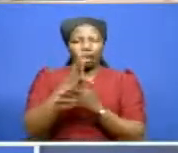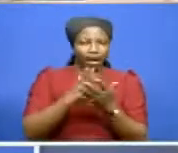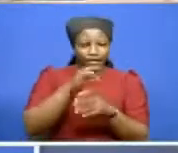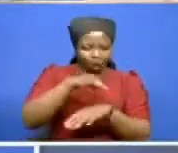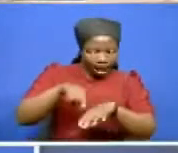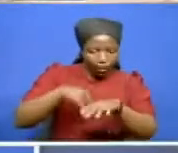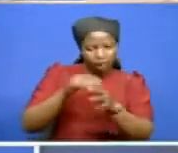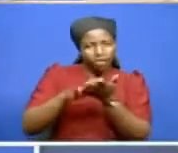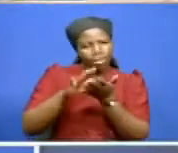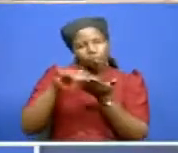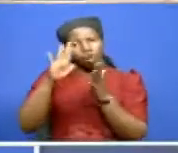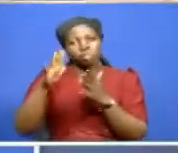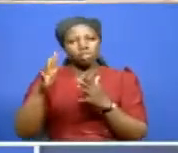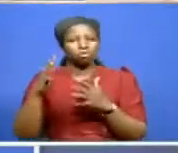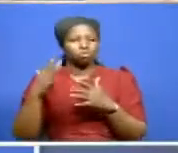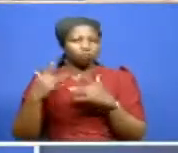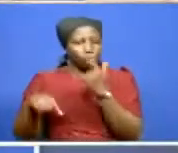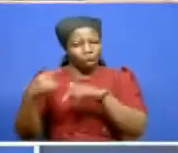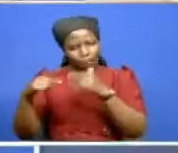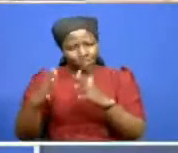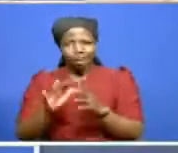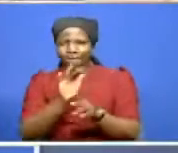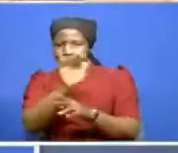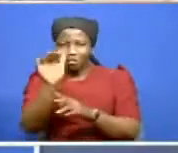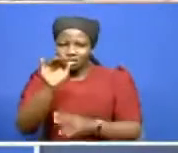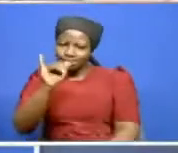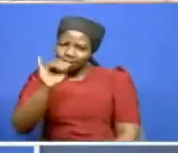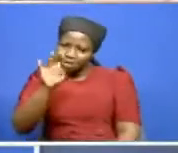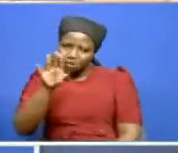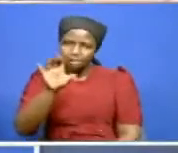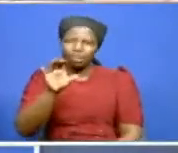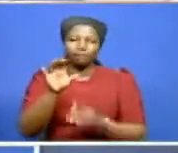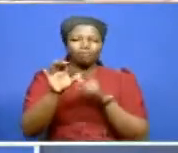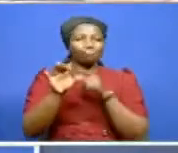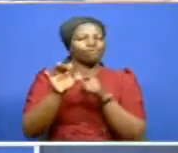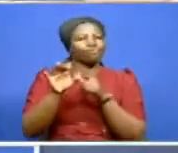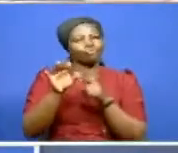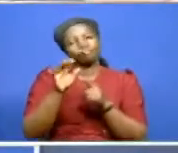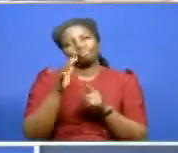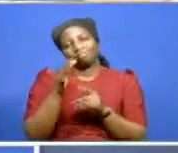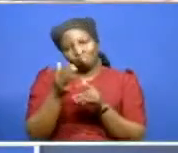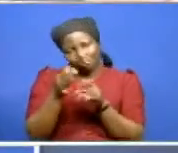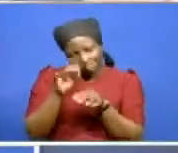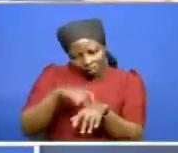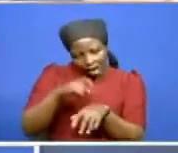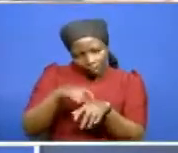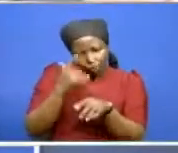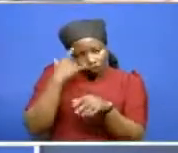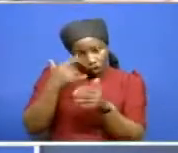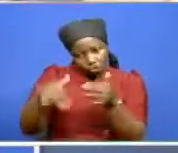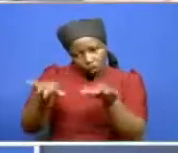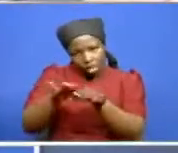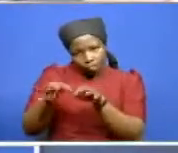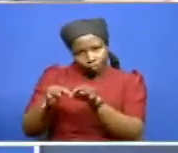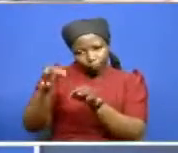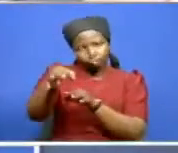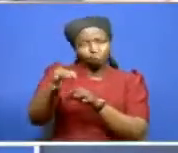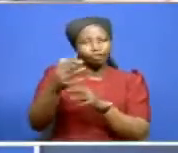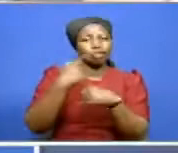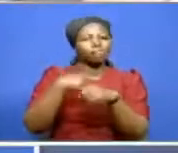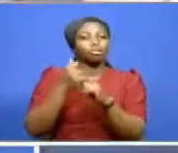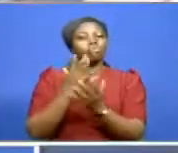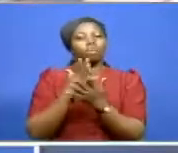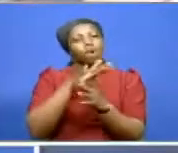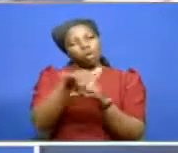with most of the aspirants calling on the IEBC to extend the closing time for the polling stations to ensure